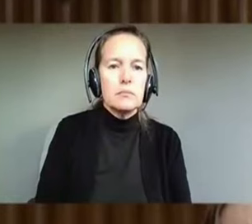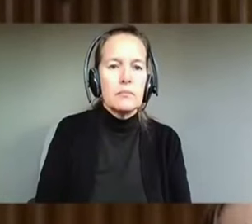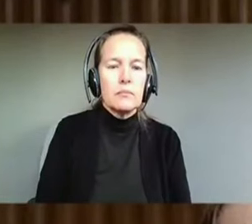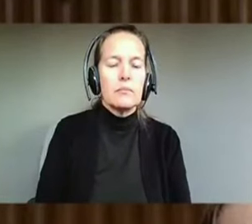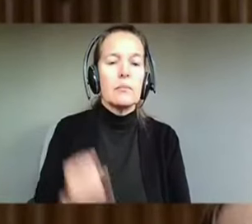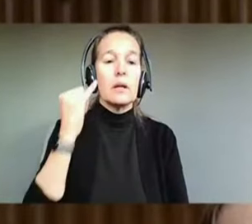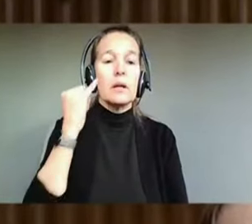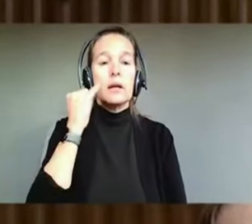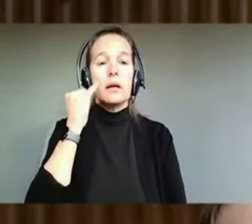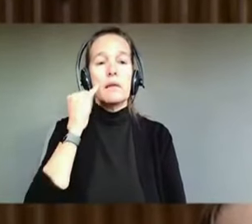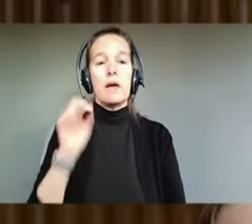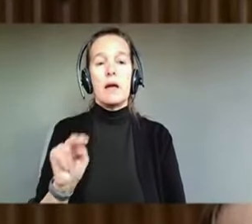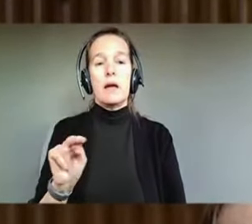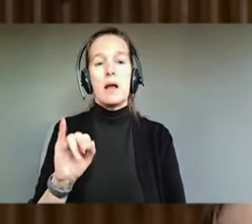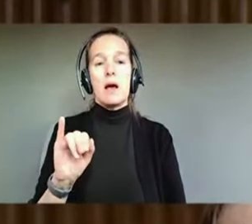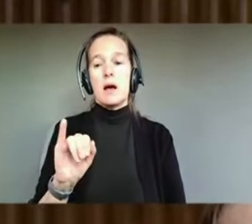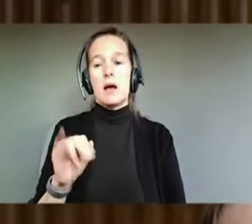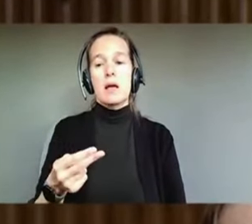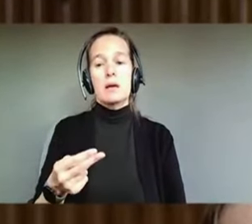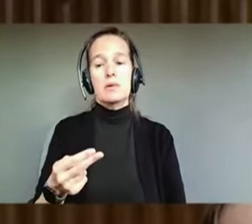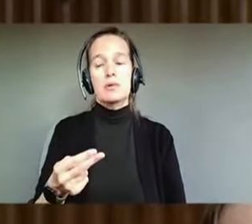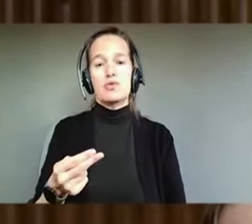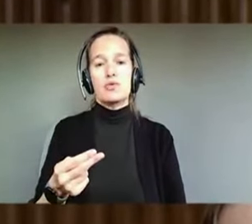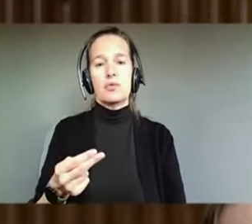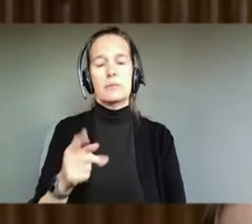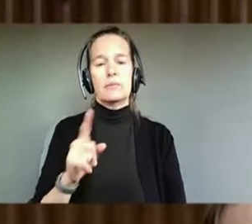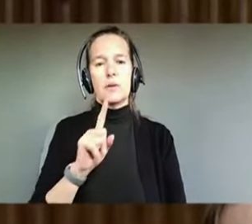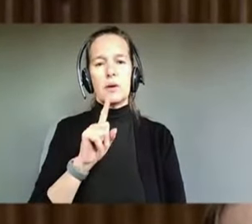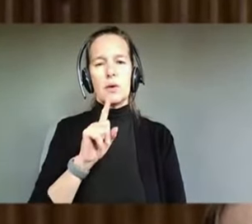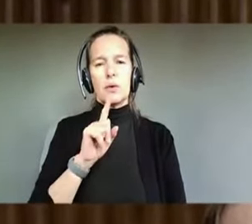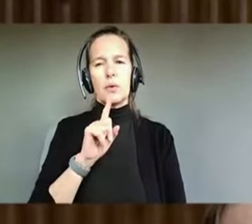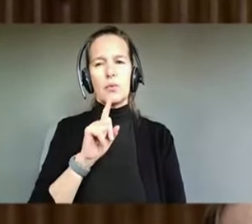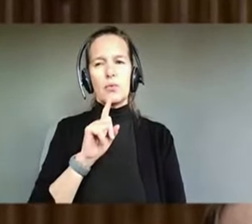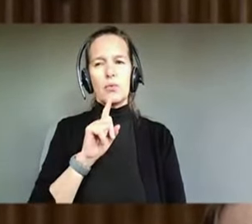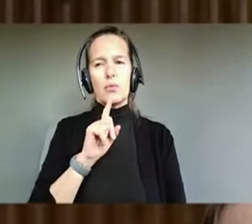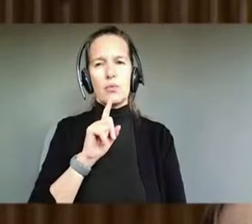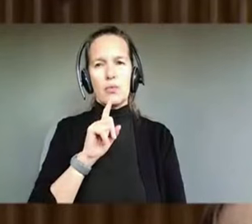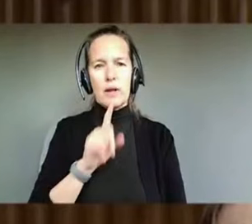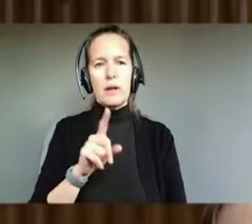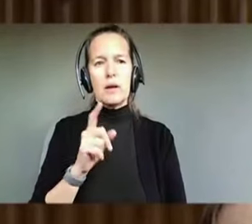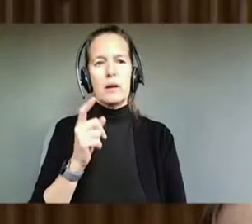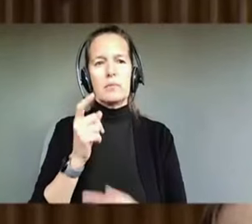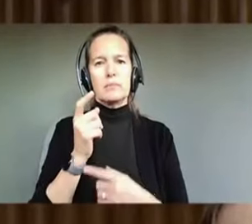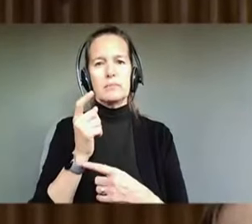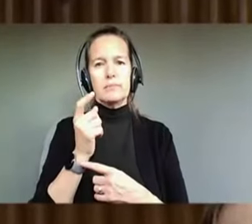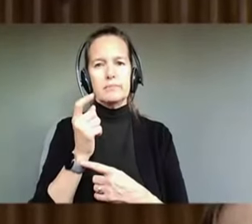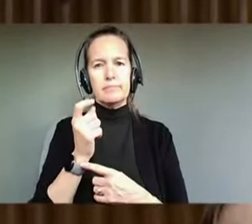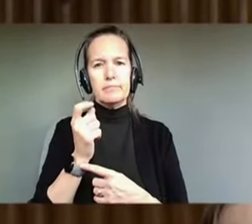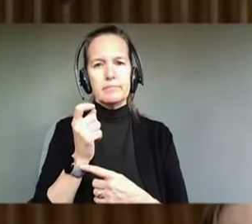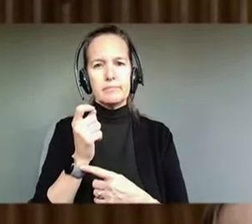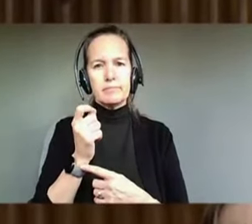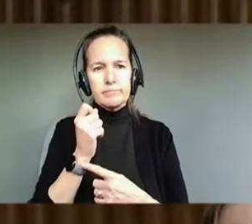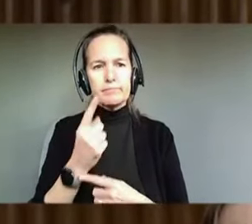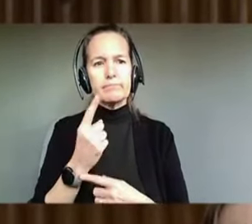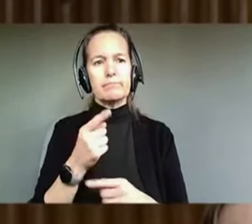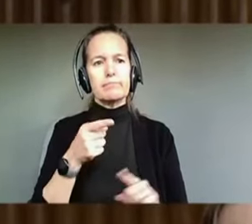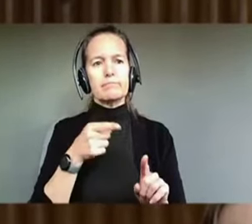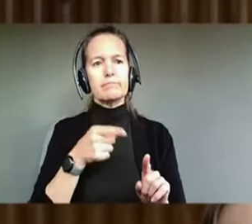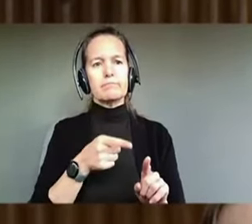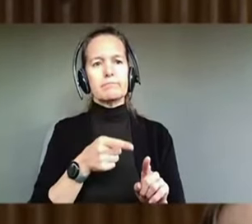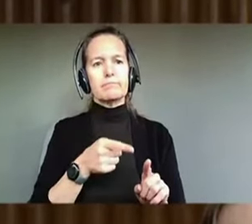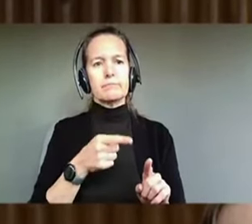embraced the reality of infection-associated diseases, we could actually do